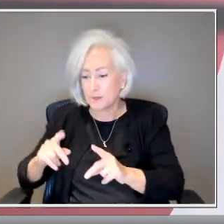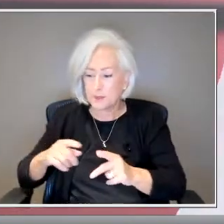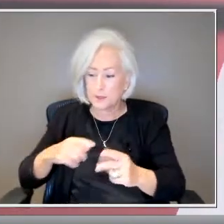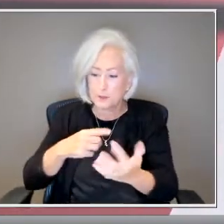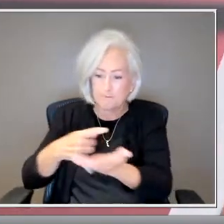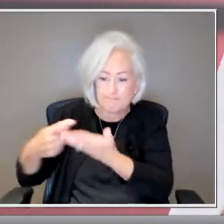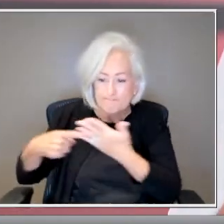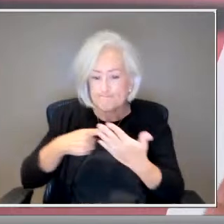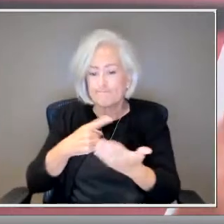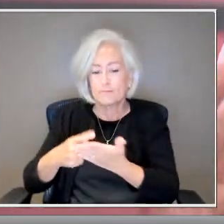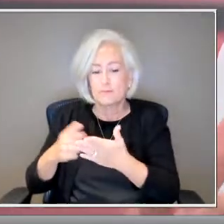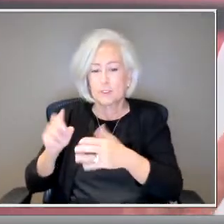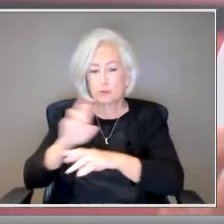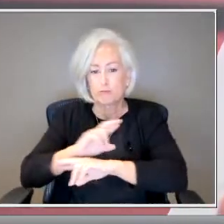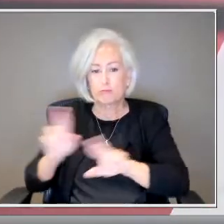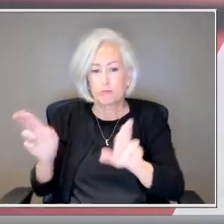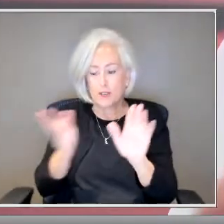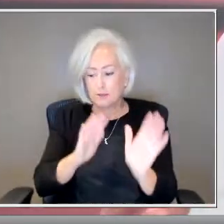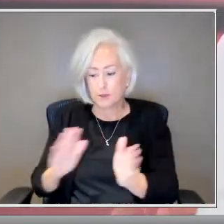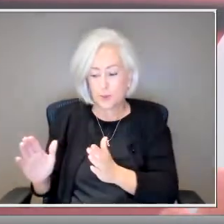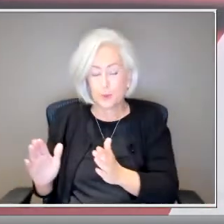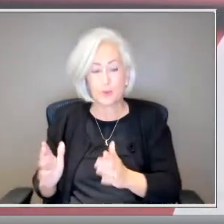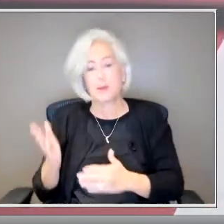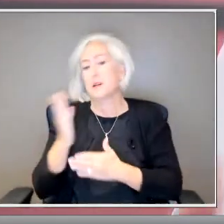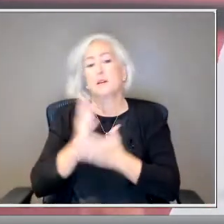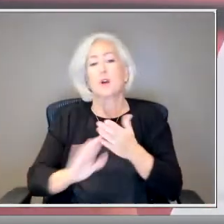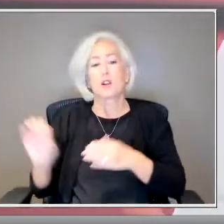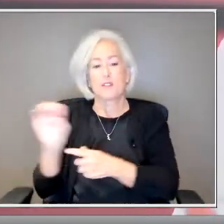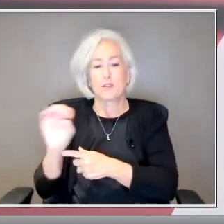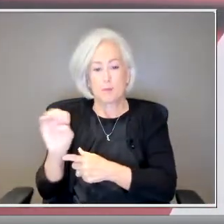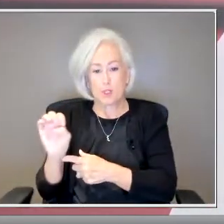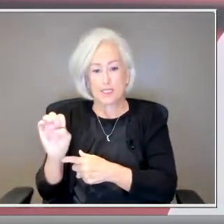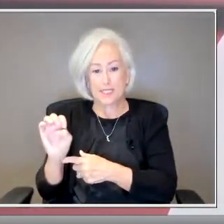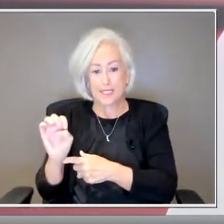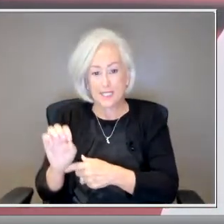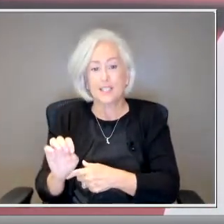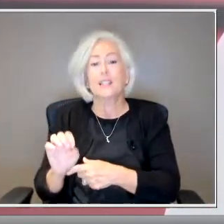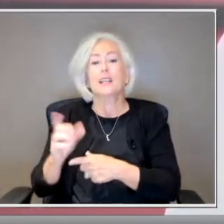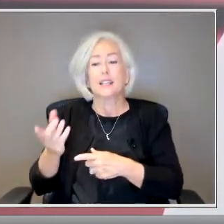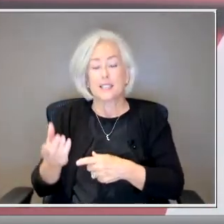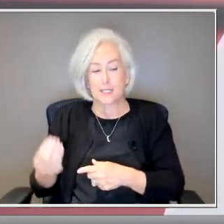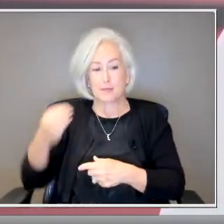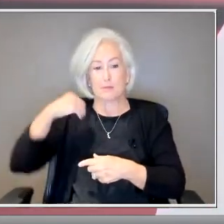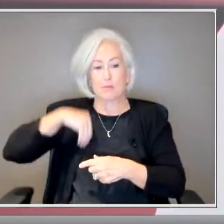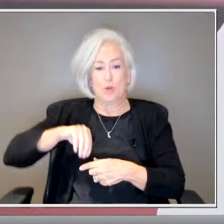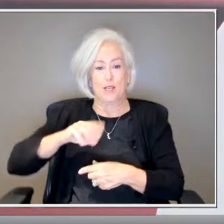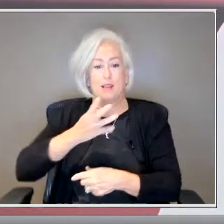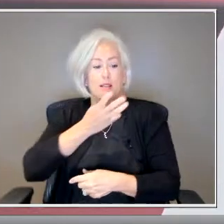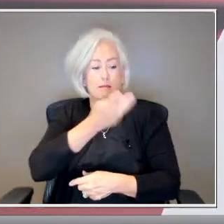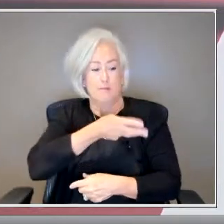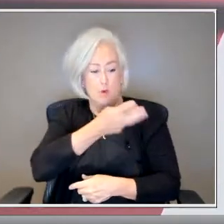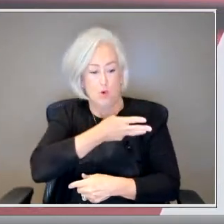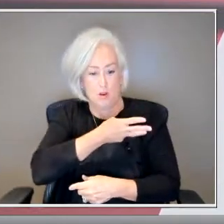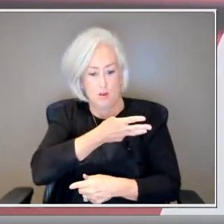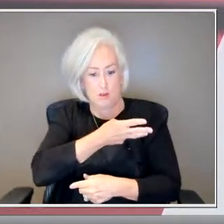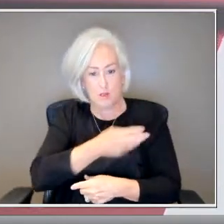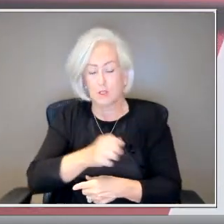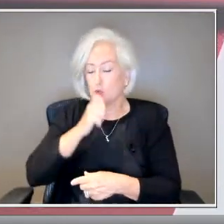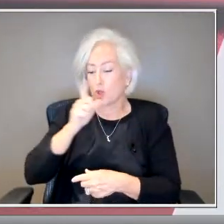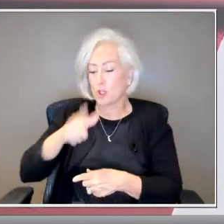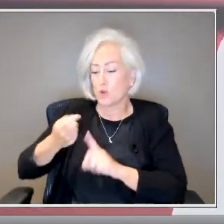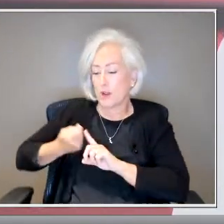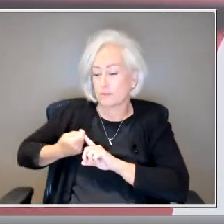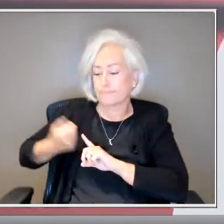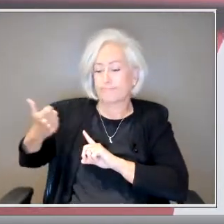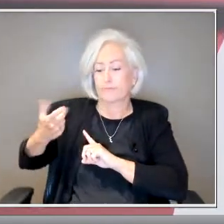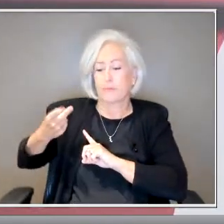the port put in so she doesn't have to go back and have the pacemaker moved, because sometimes you have to move the pacemaker. So I got all that done first day, and then it took a week or